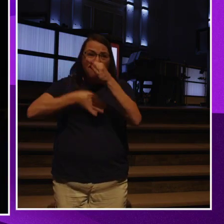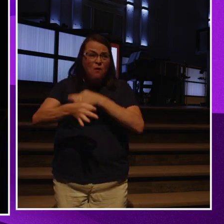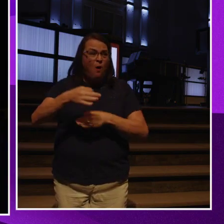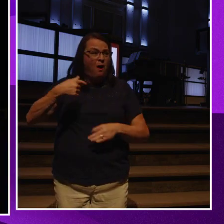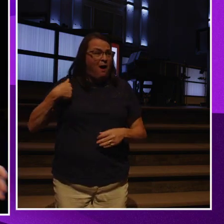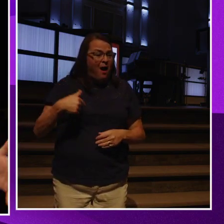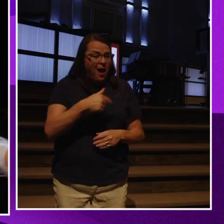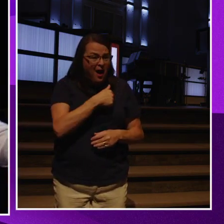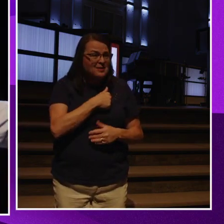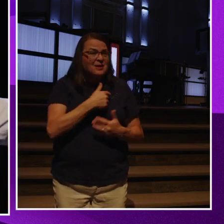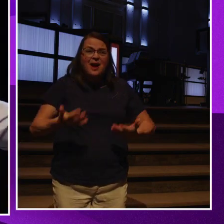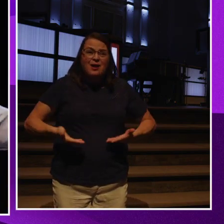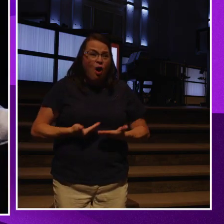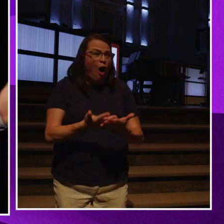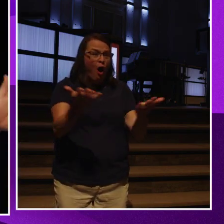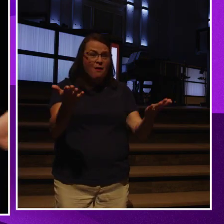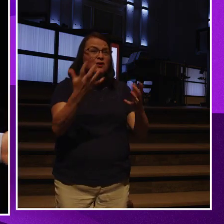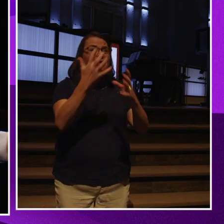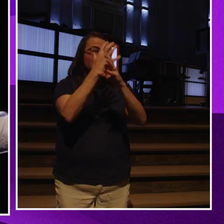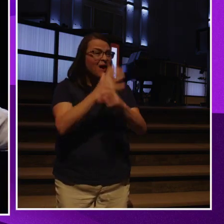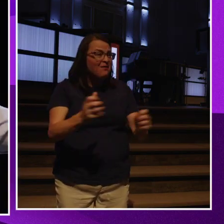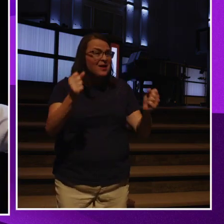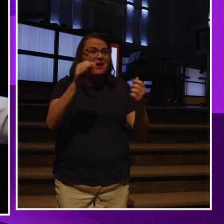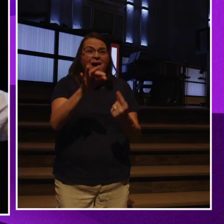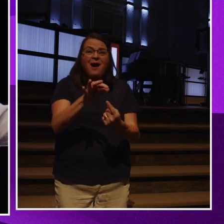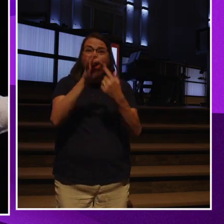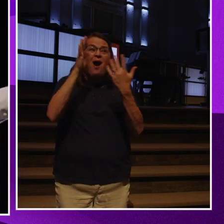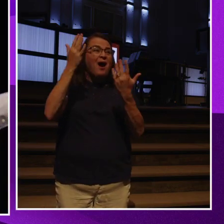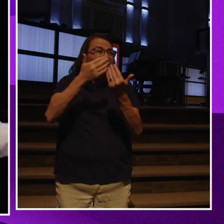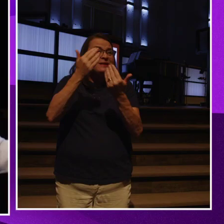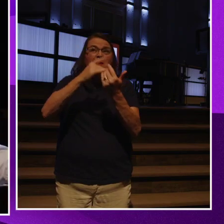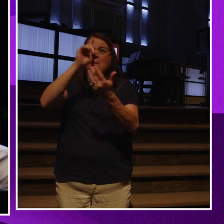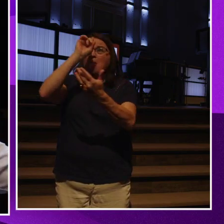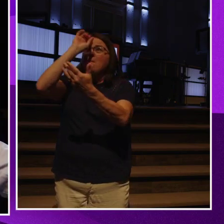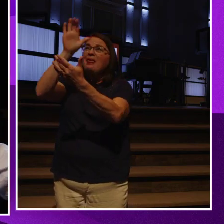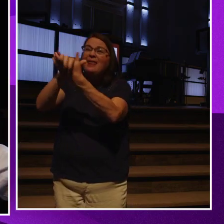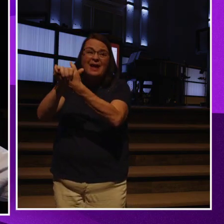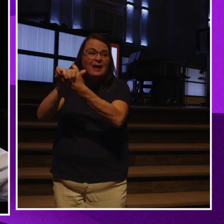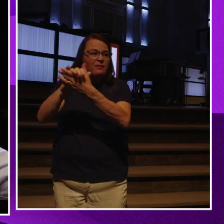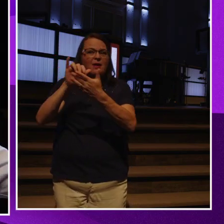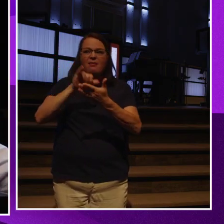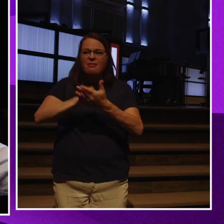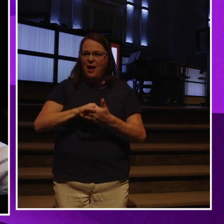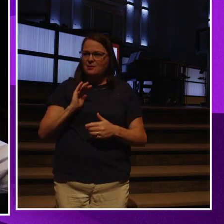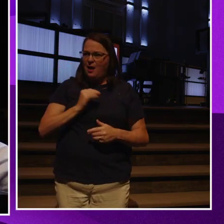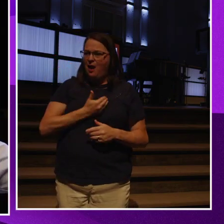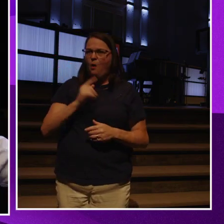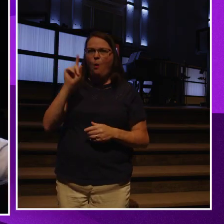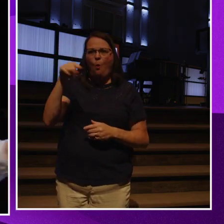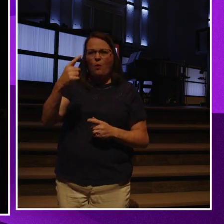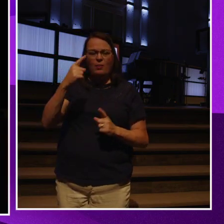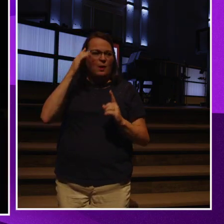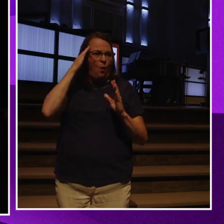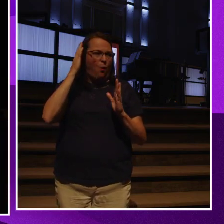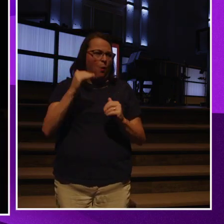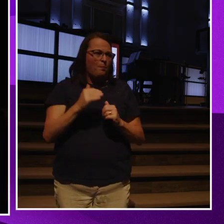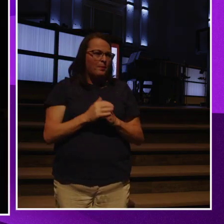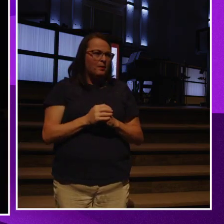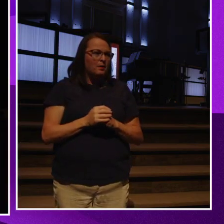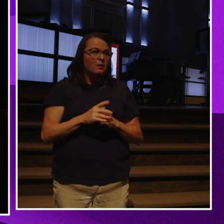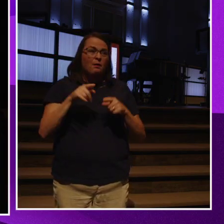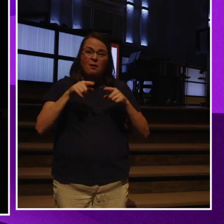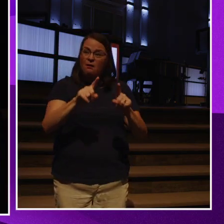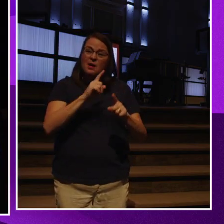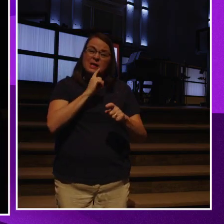he offers us salvation if we will but believe in him. That is the only hope we have. And in the midst of our